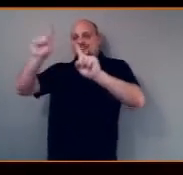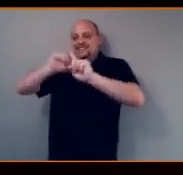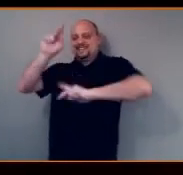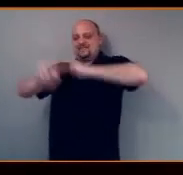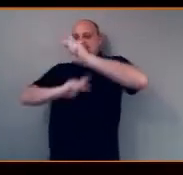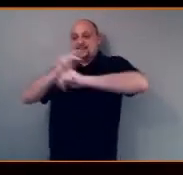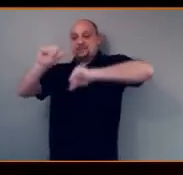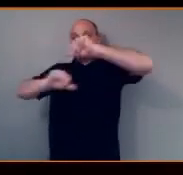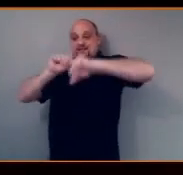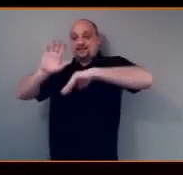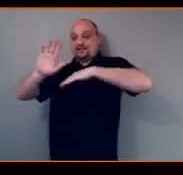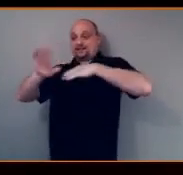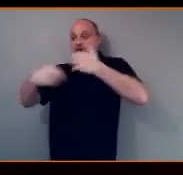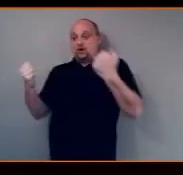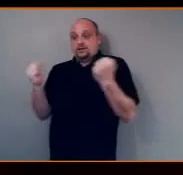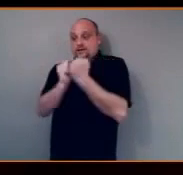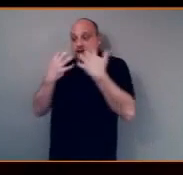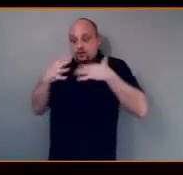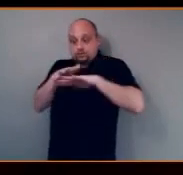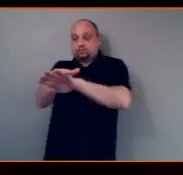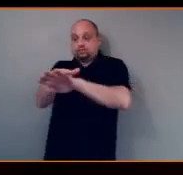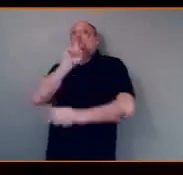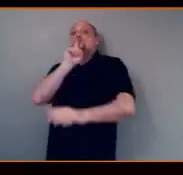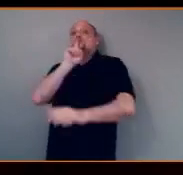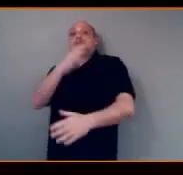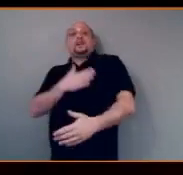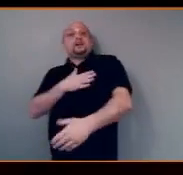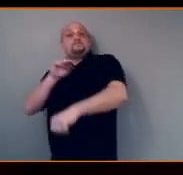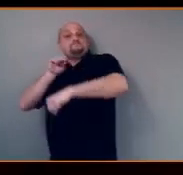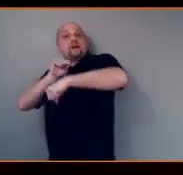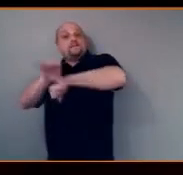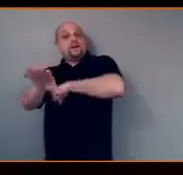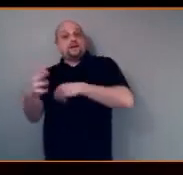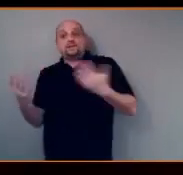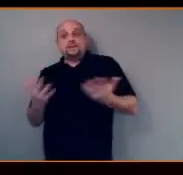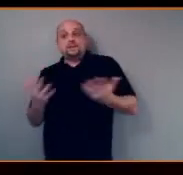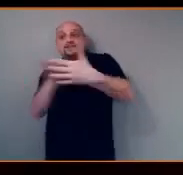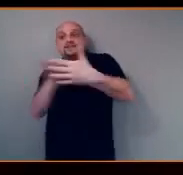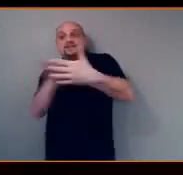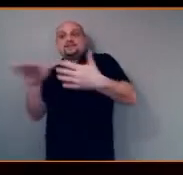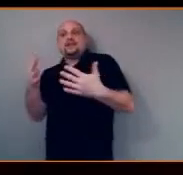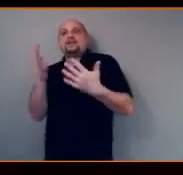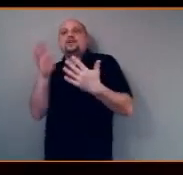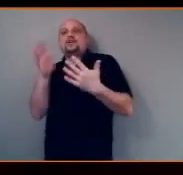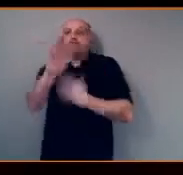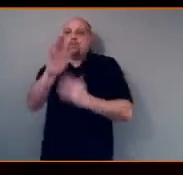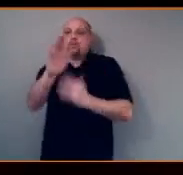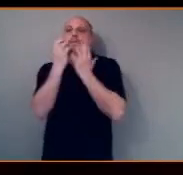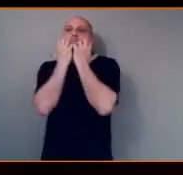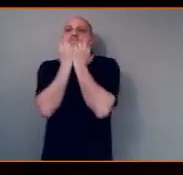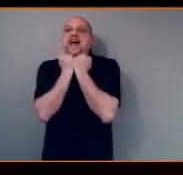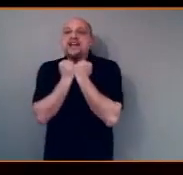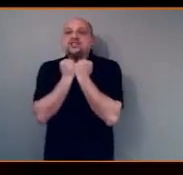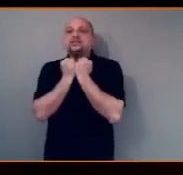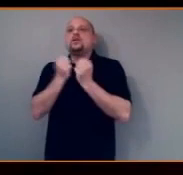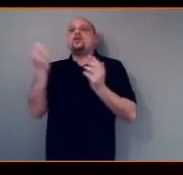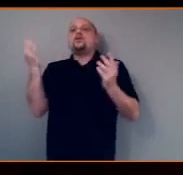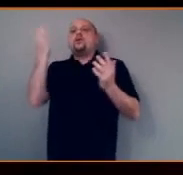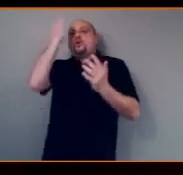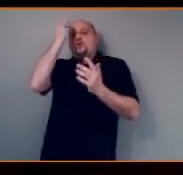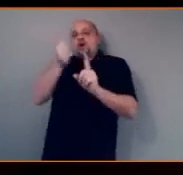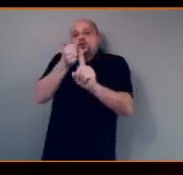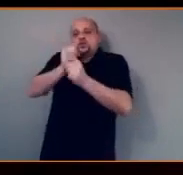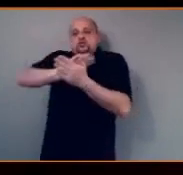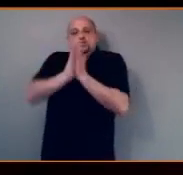together. So I would say my advice is study what you're passionate about, what you get excited about, whether